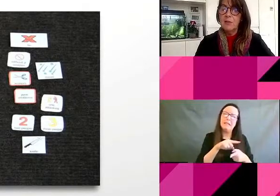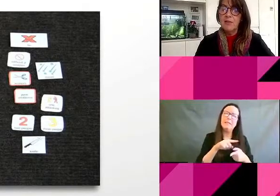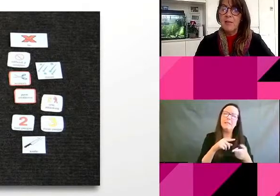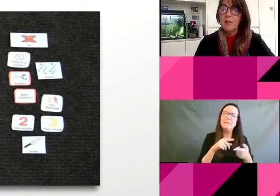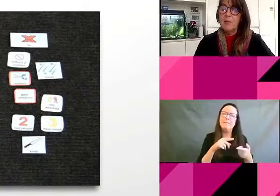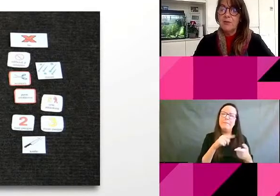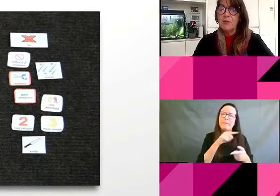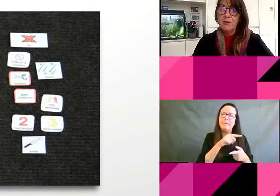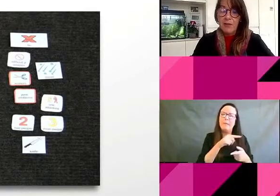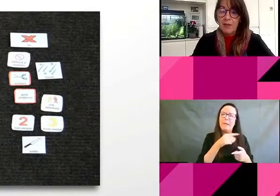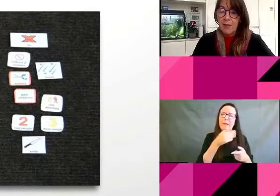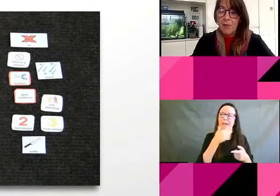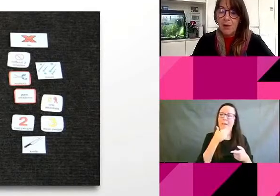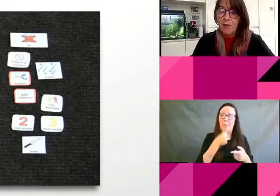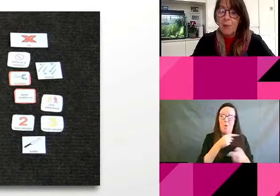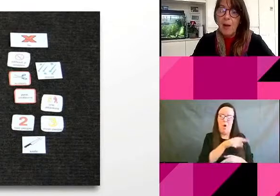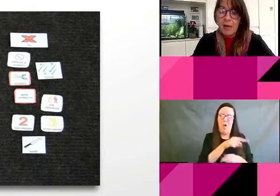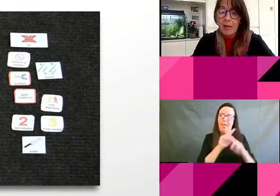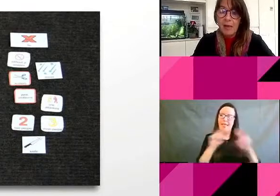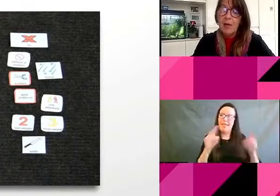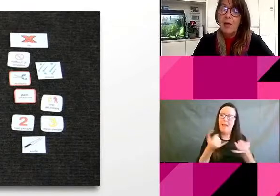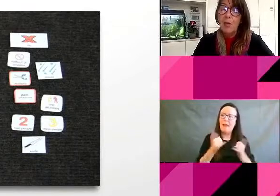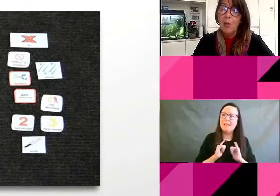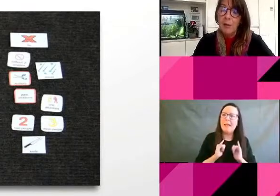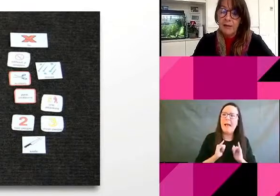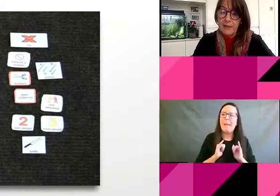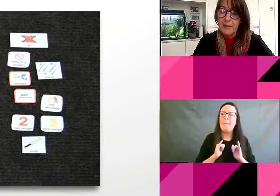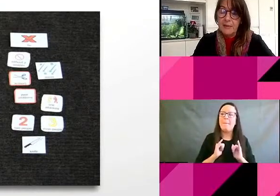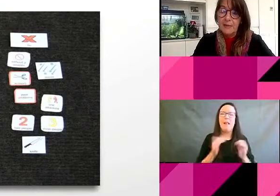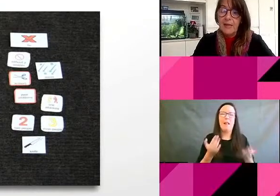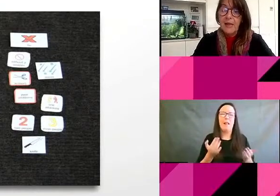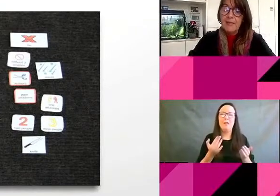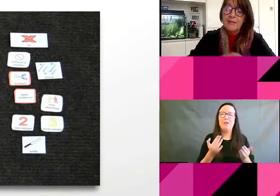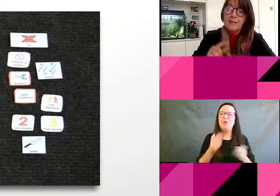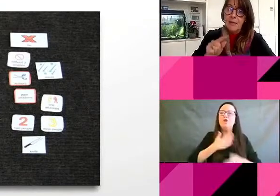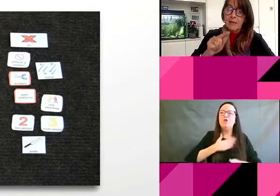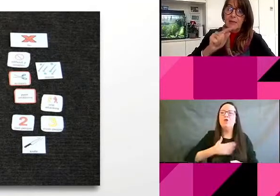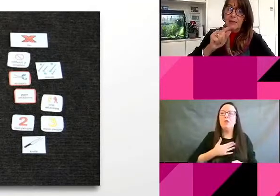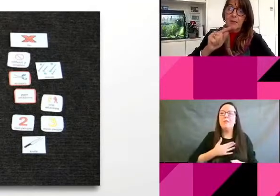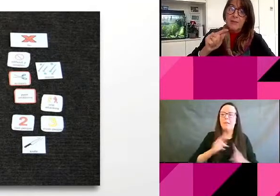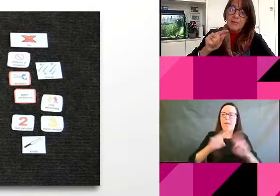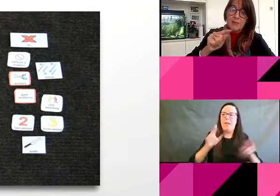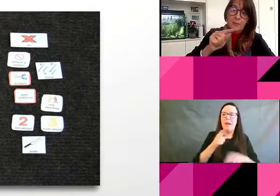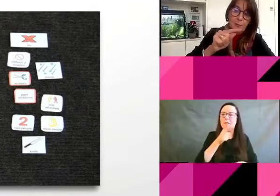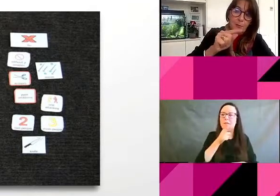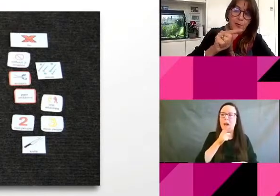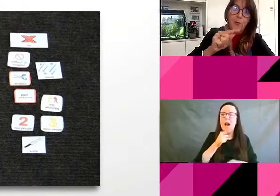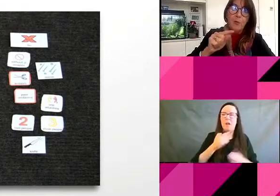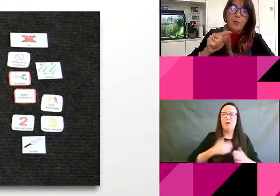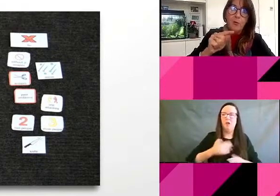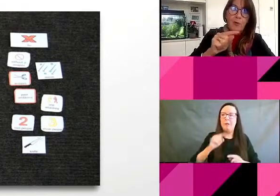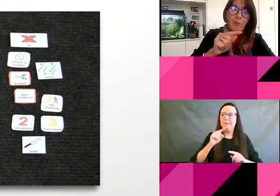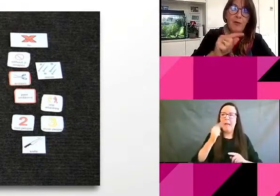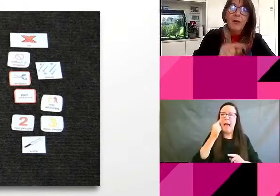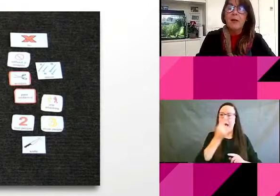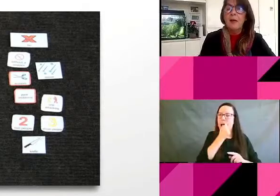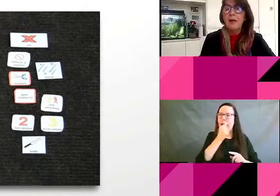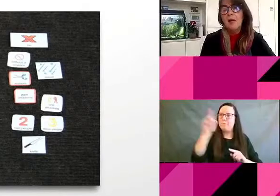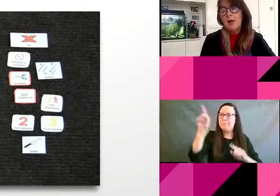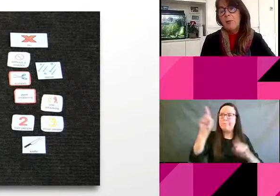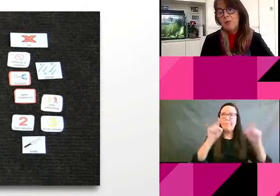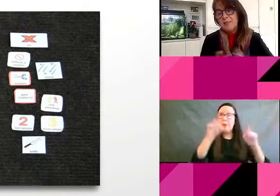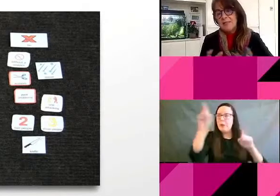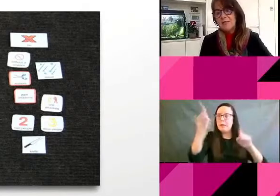he was not able to do anything apart from eye point and a tiny little bit of movement of one